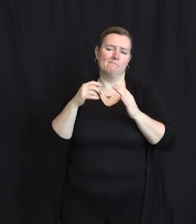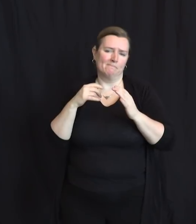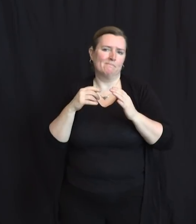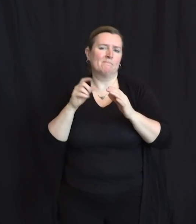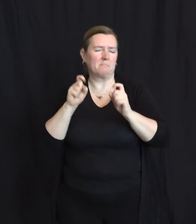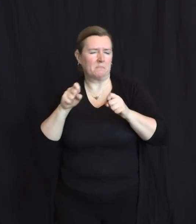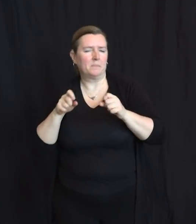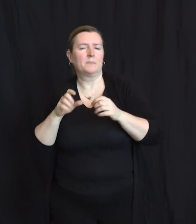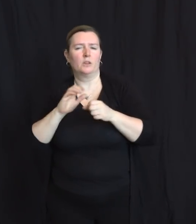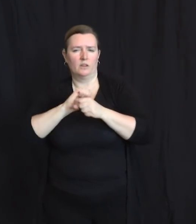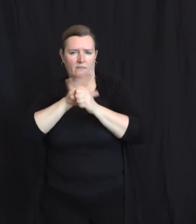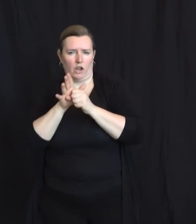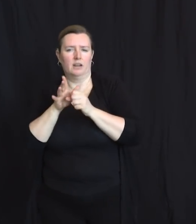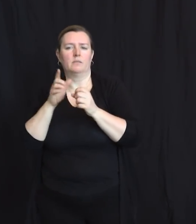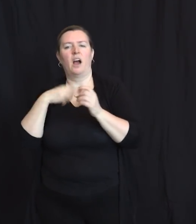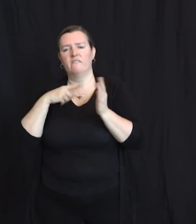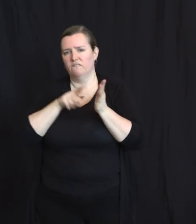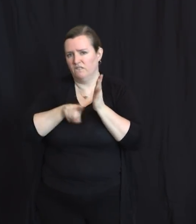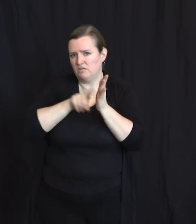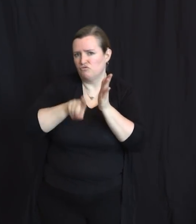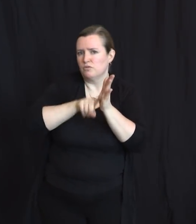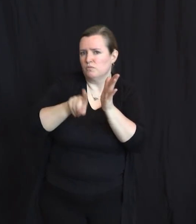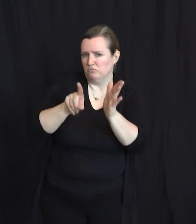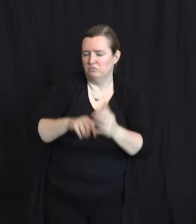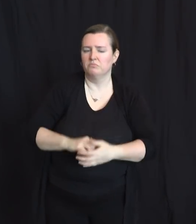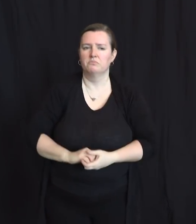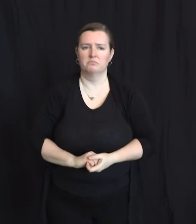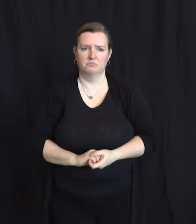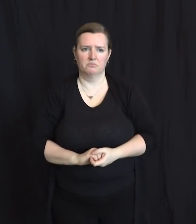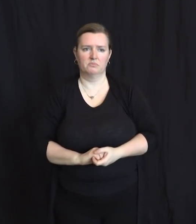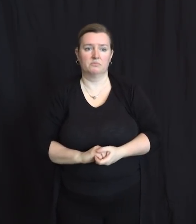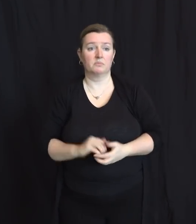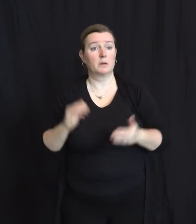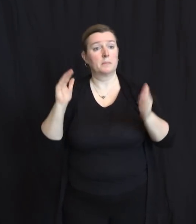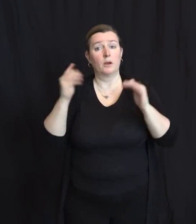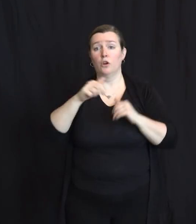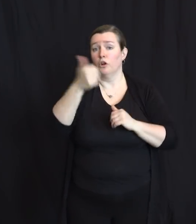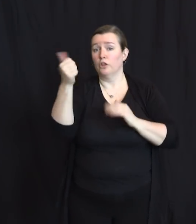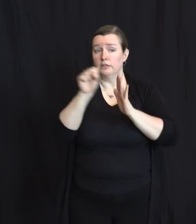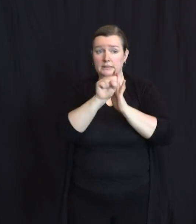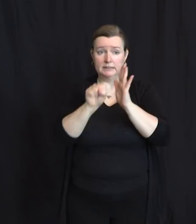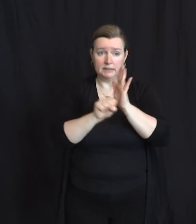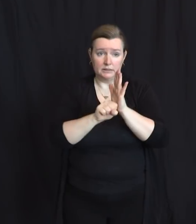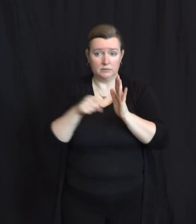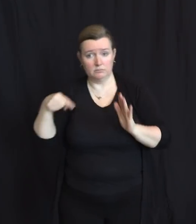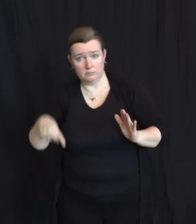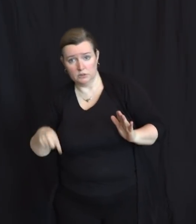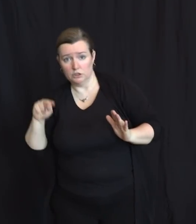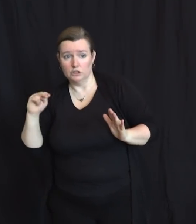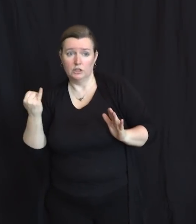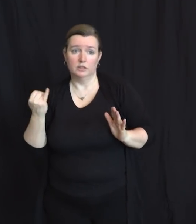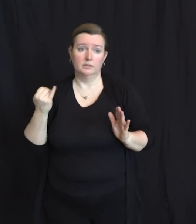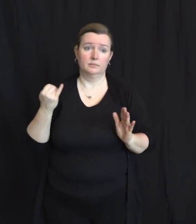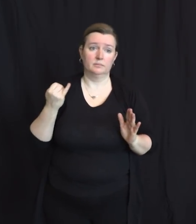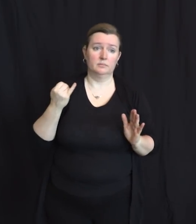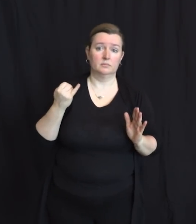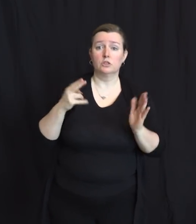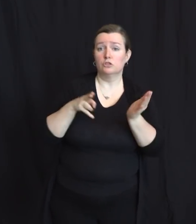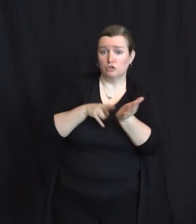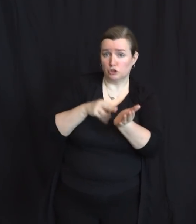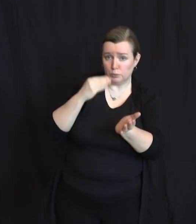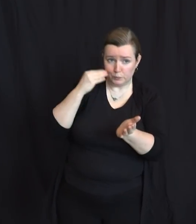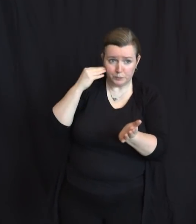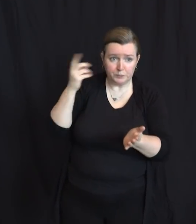As you know, across many other states and certainly in New Jersey, our long-term care facilities